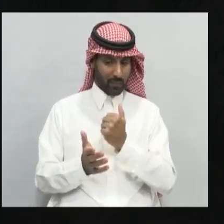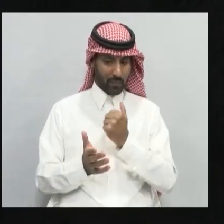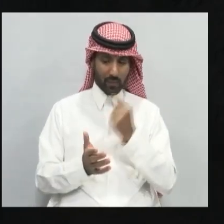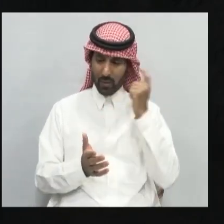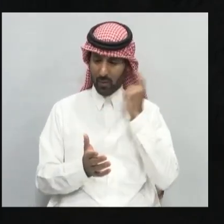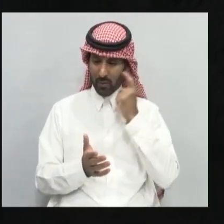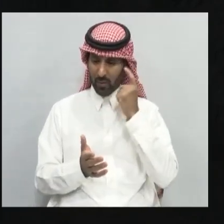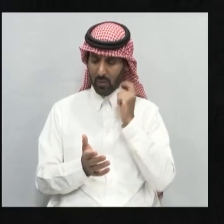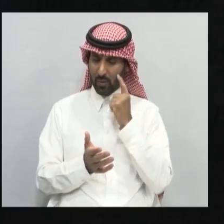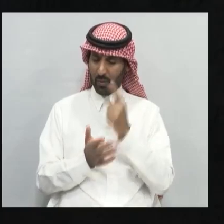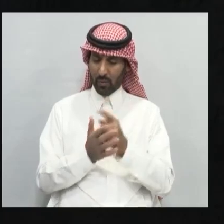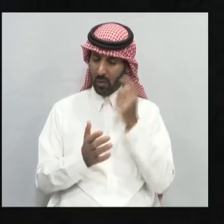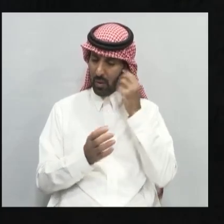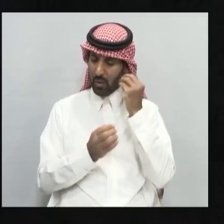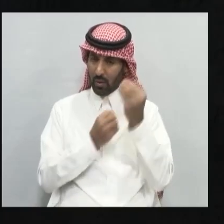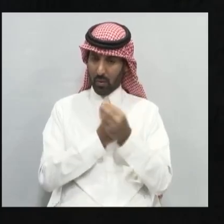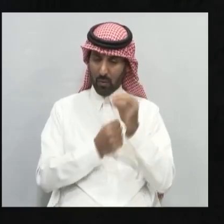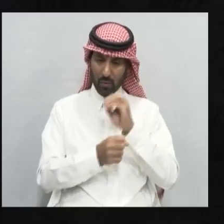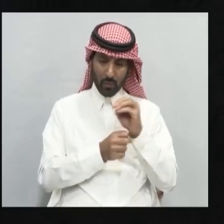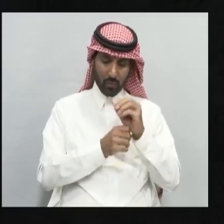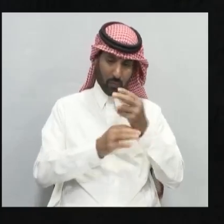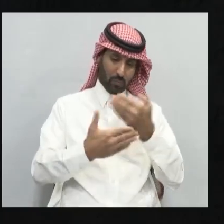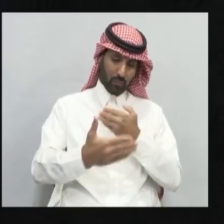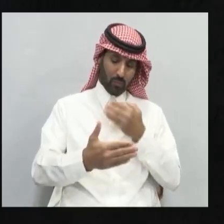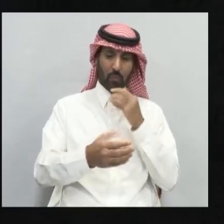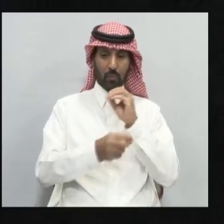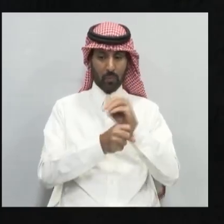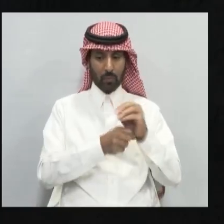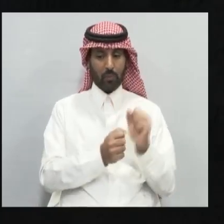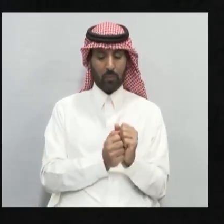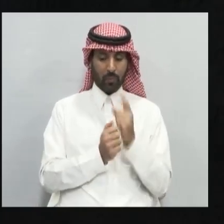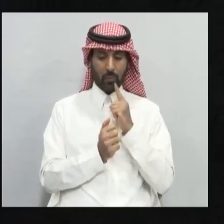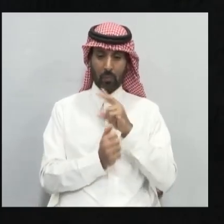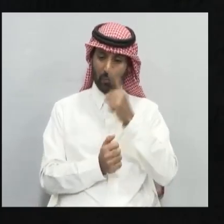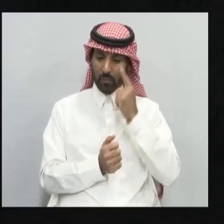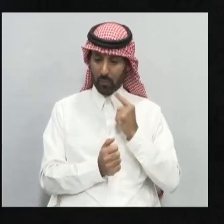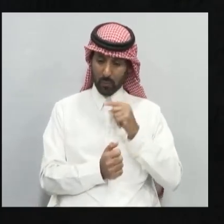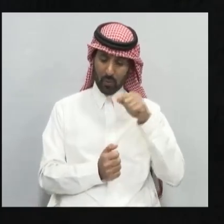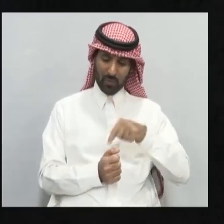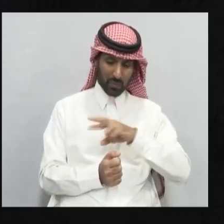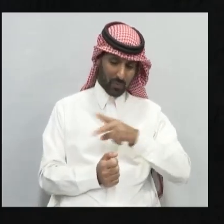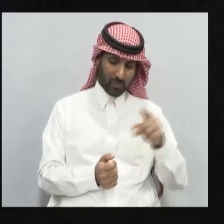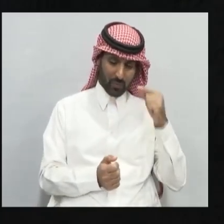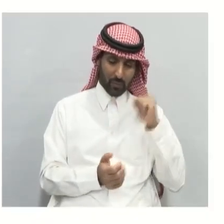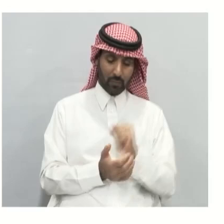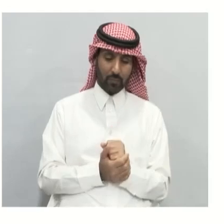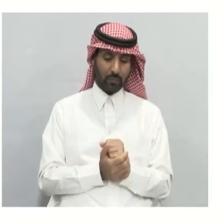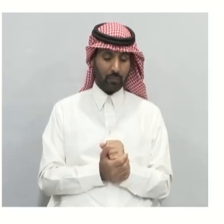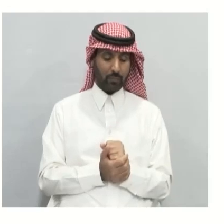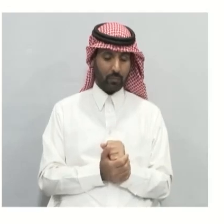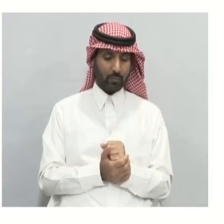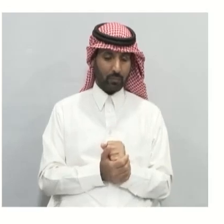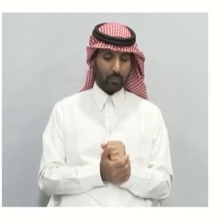to think about online learning. So our lives will be much more different than today. How